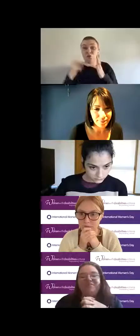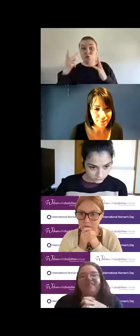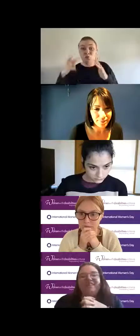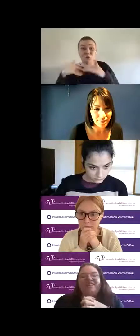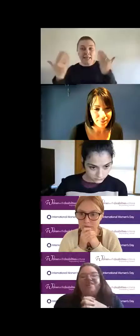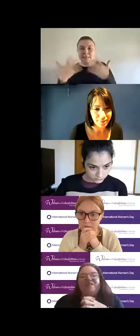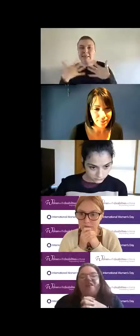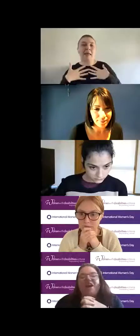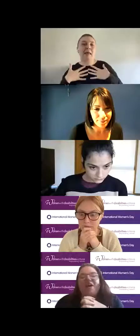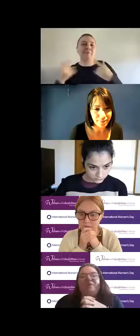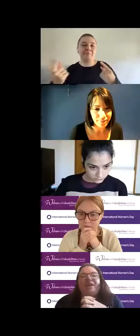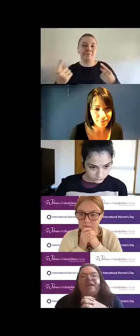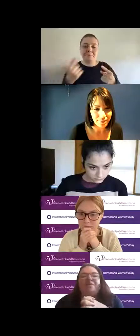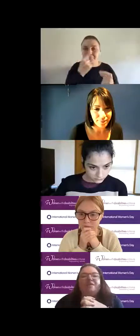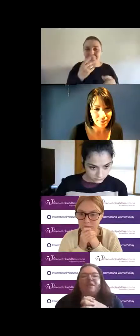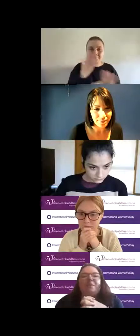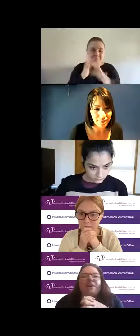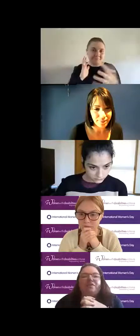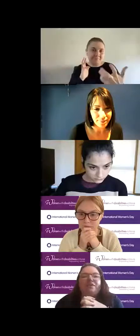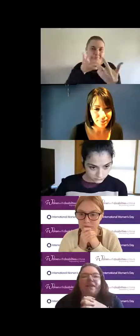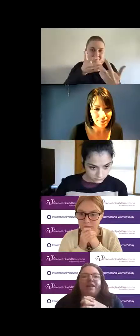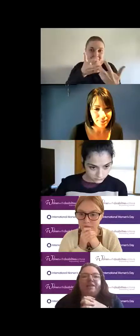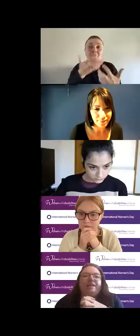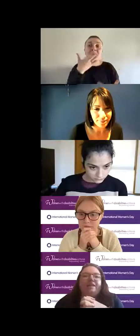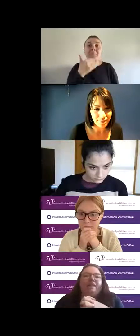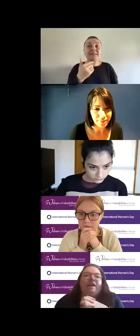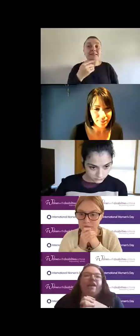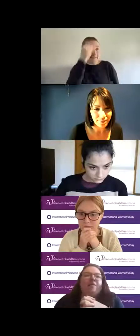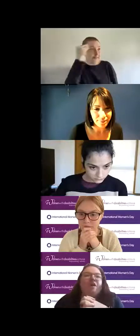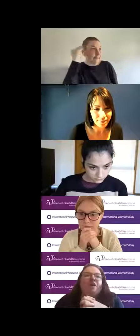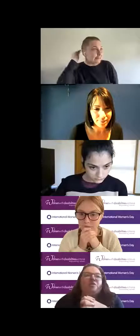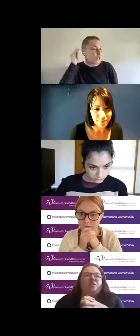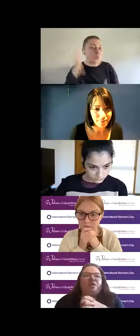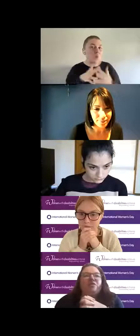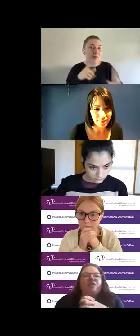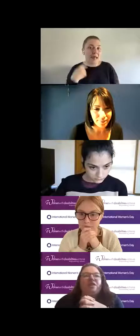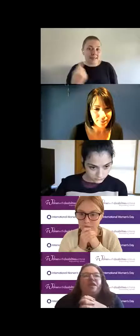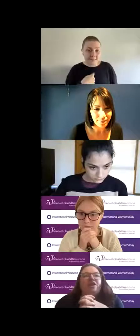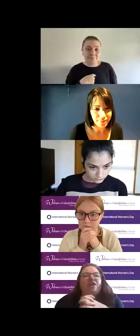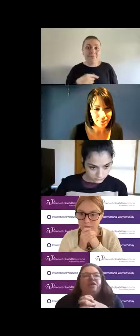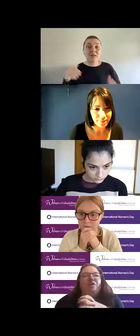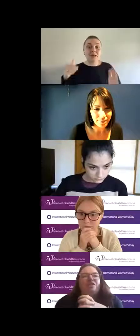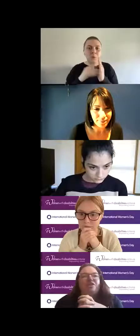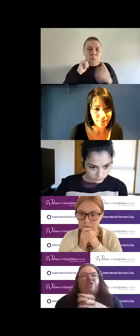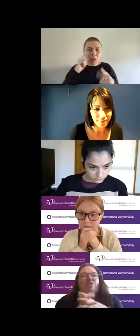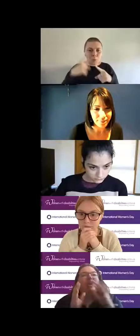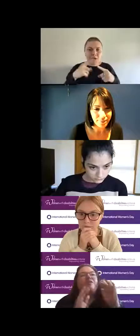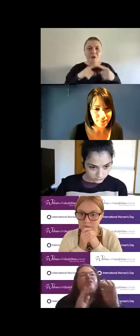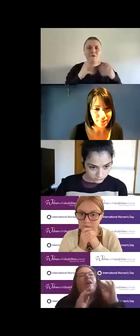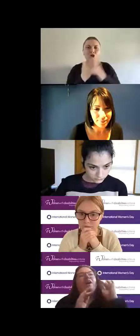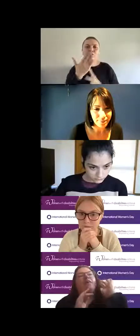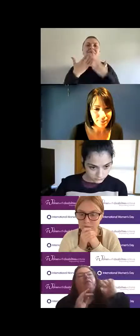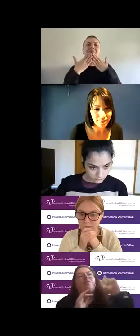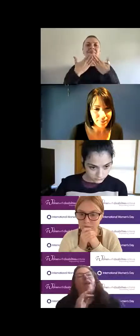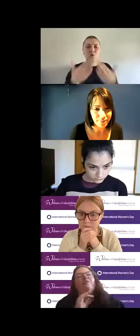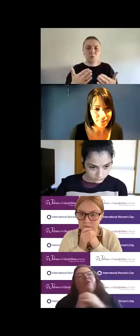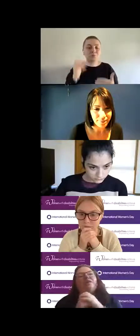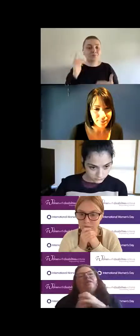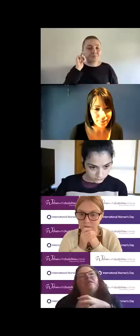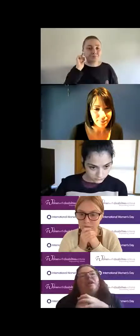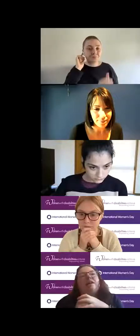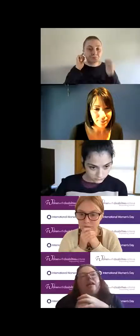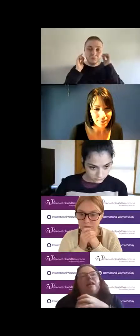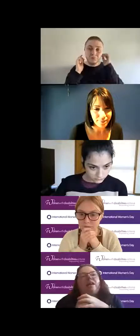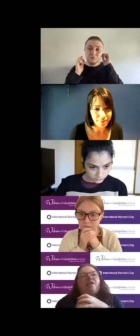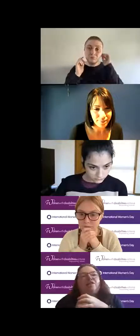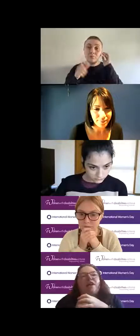you. So keep us in mind for that. I'll just run through the thank you in general. If we have posted